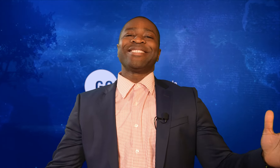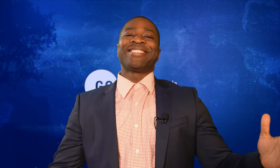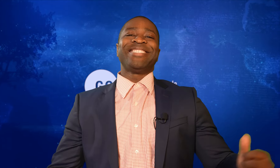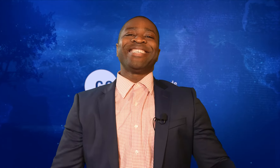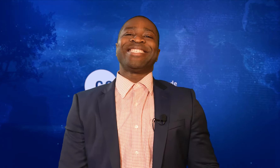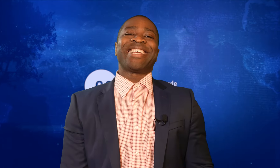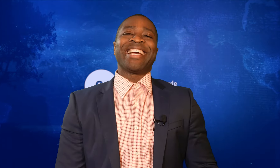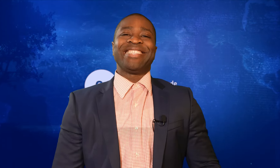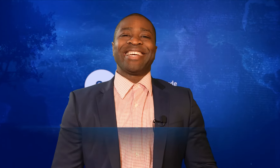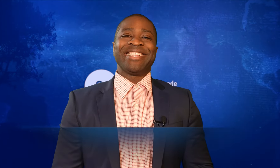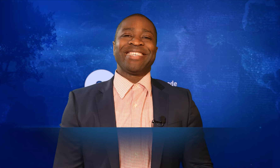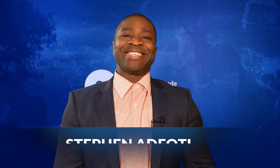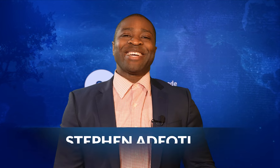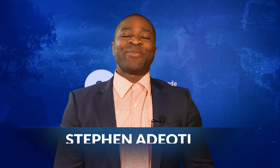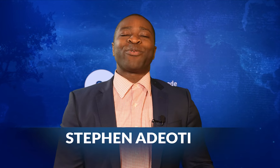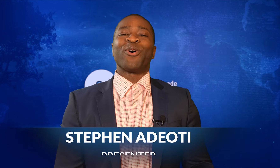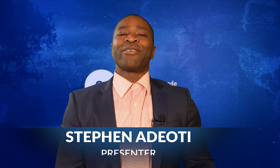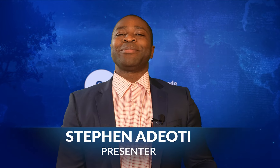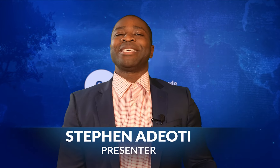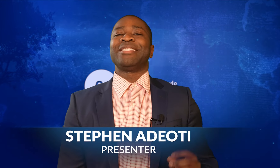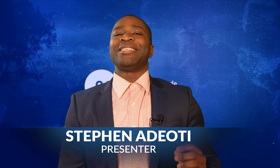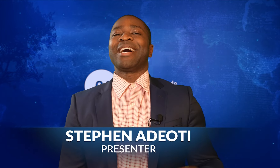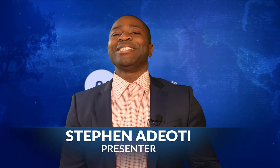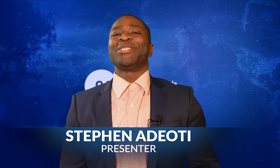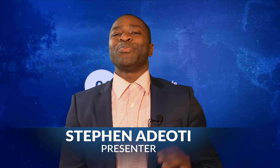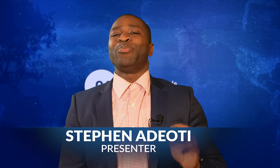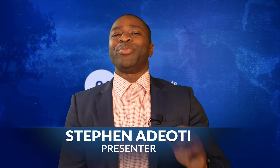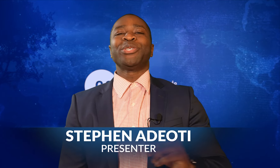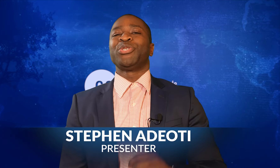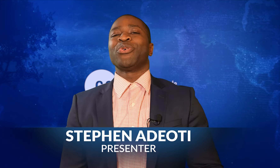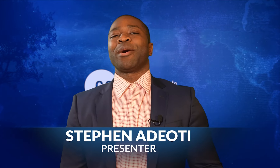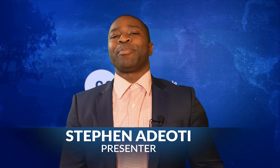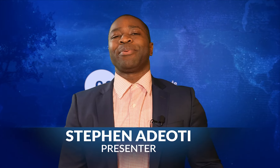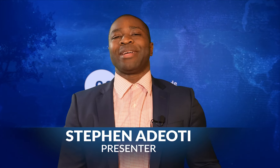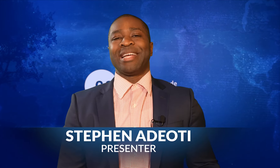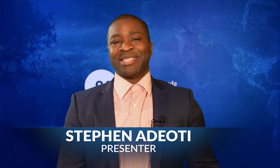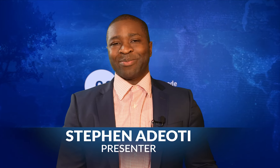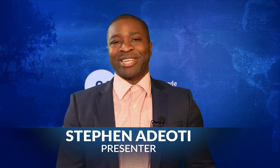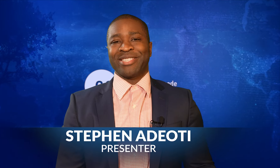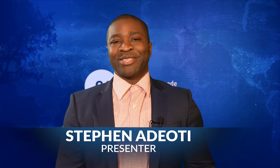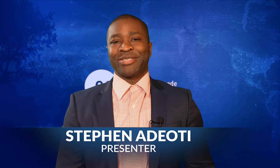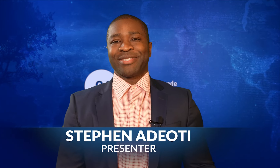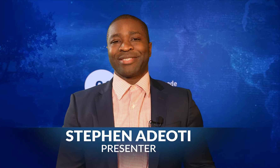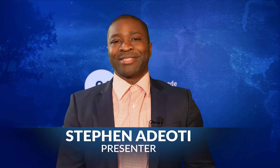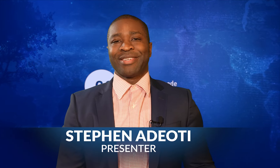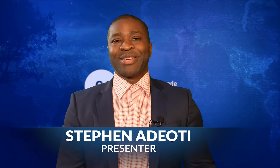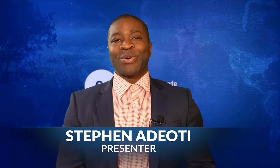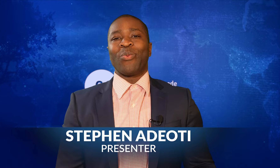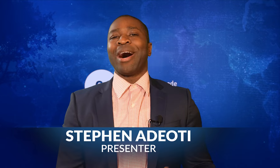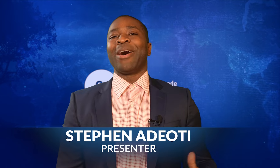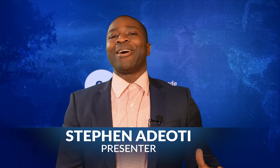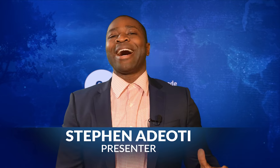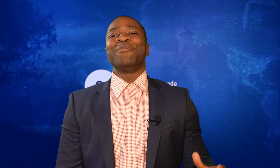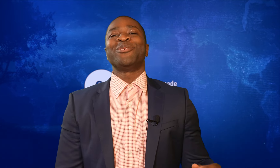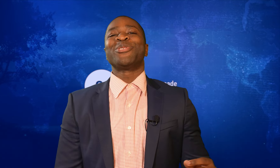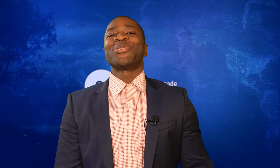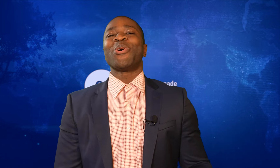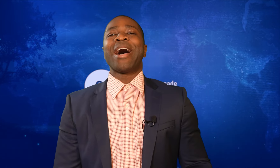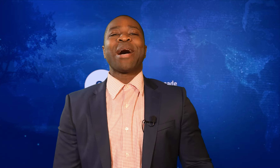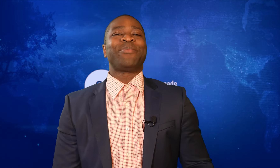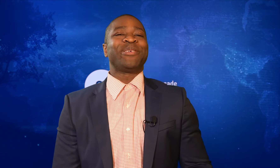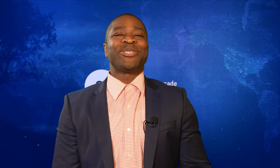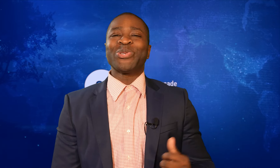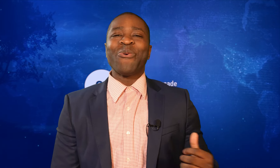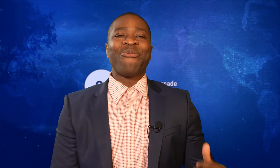Welcome, friends, to GCK Daily, a program designed to build you up and to bless you. Wow, I am